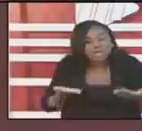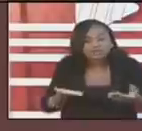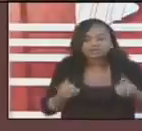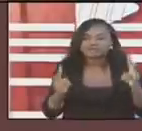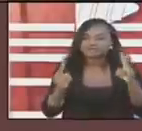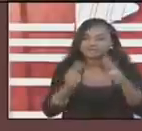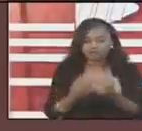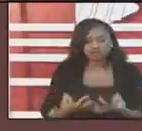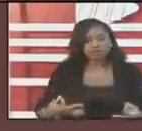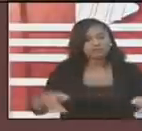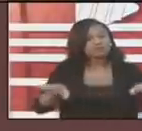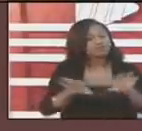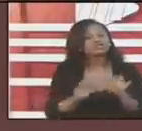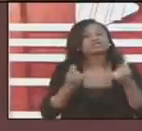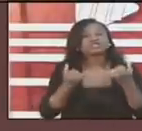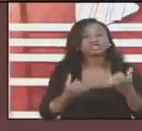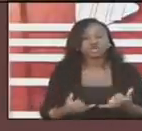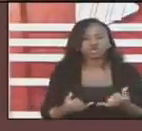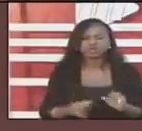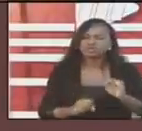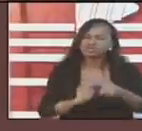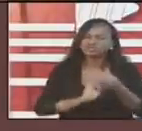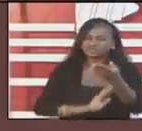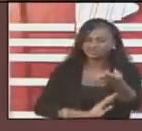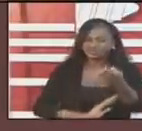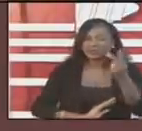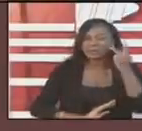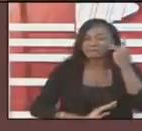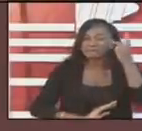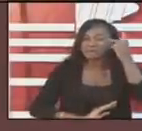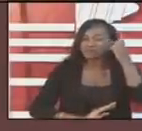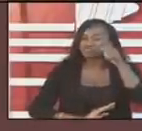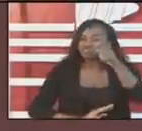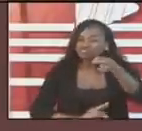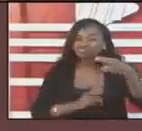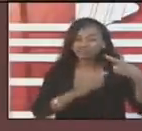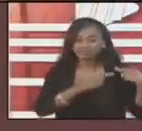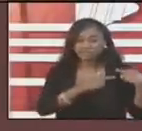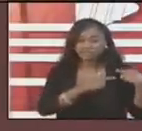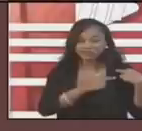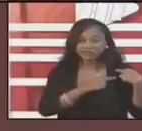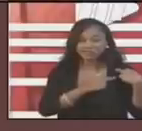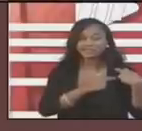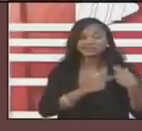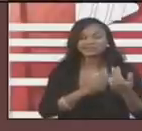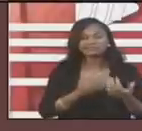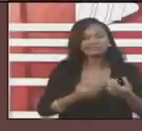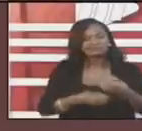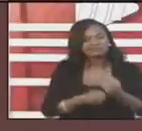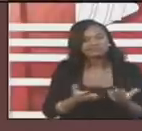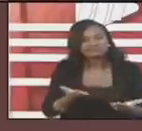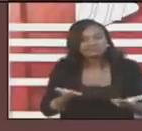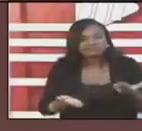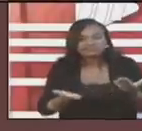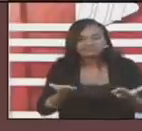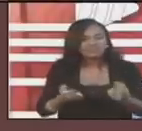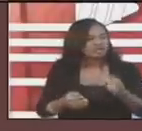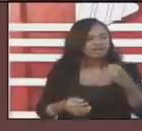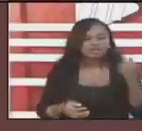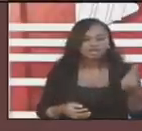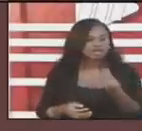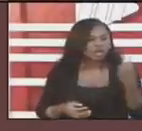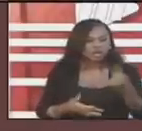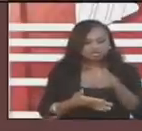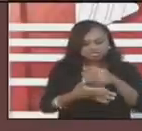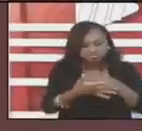time. So parents, you are responsible for creating that balance. Don't just have the child doing schoolwork. After a